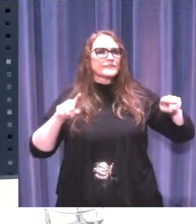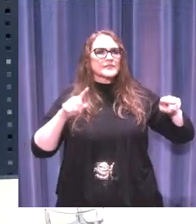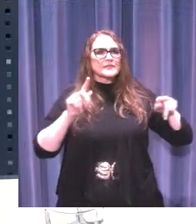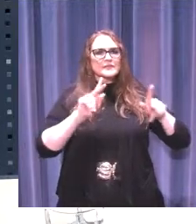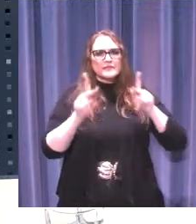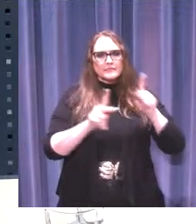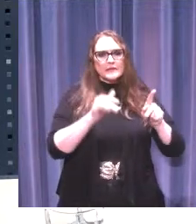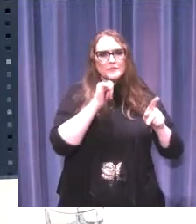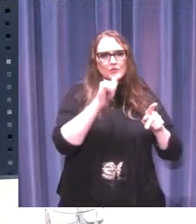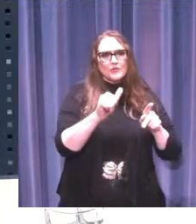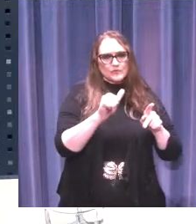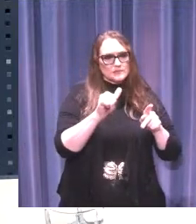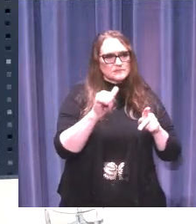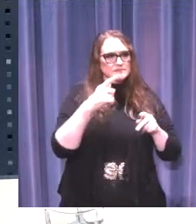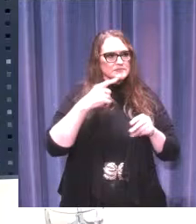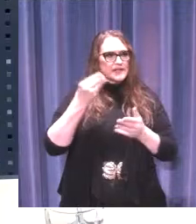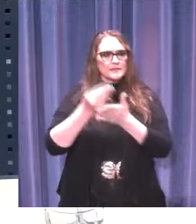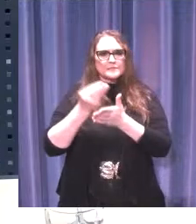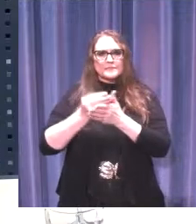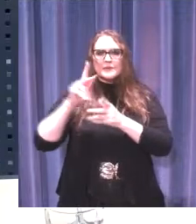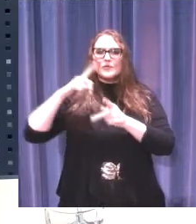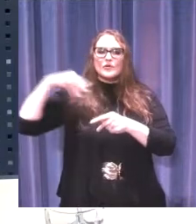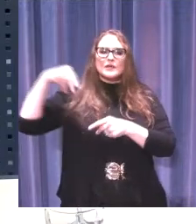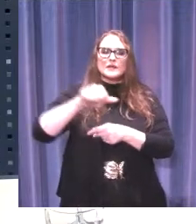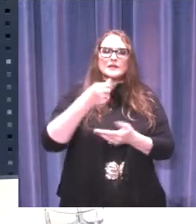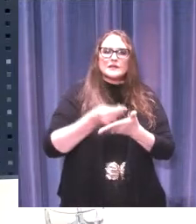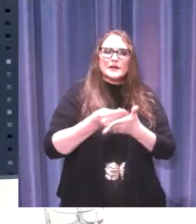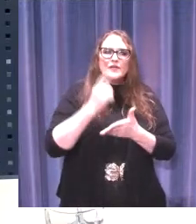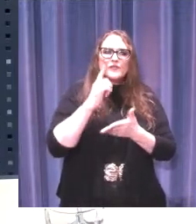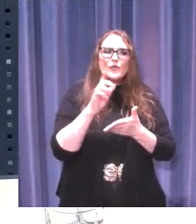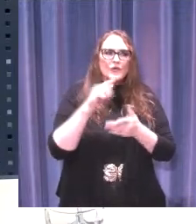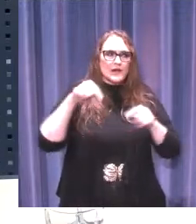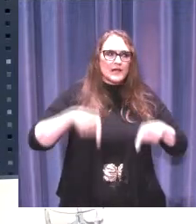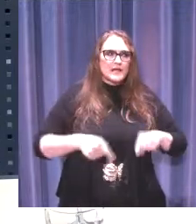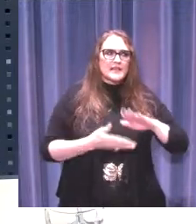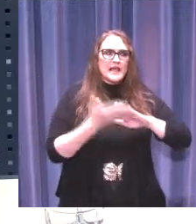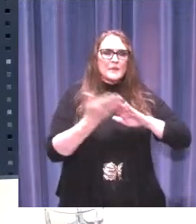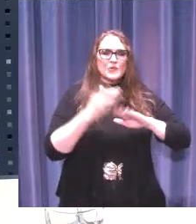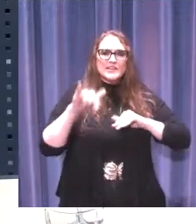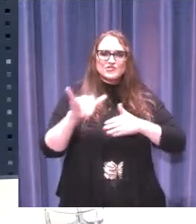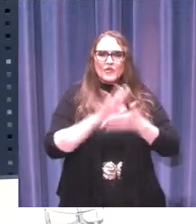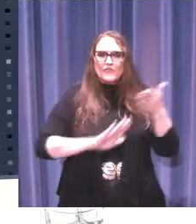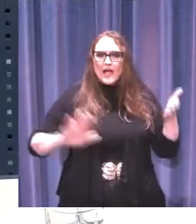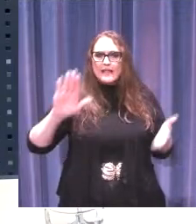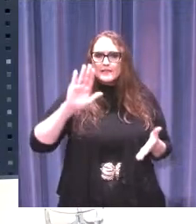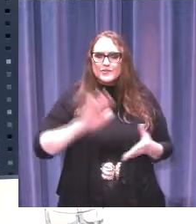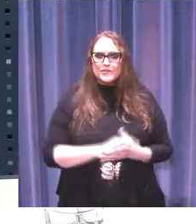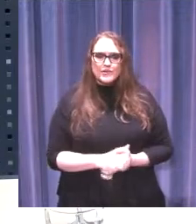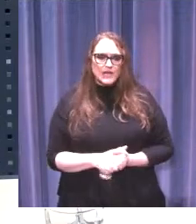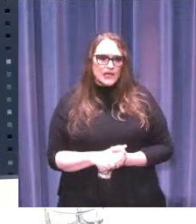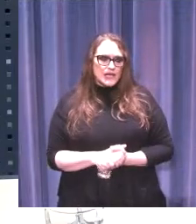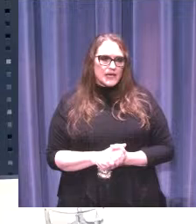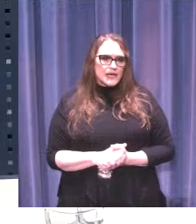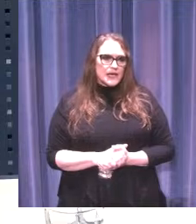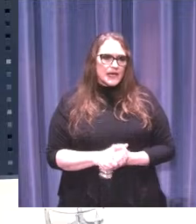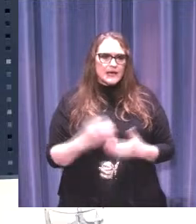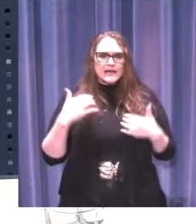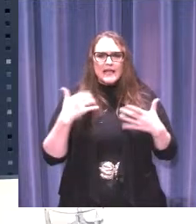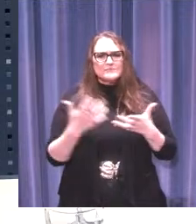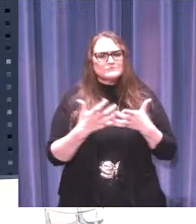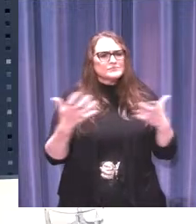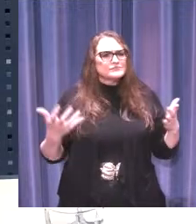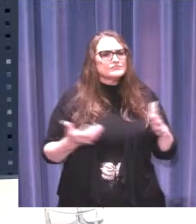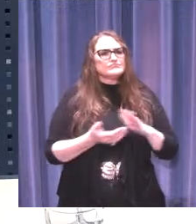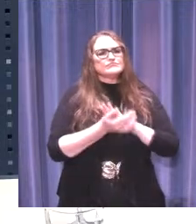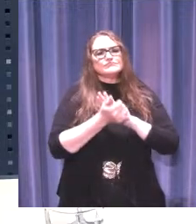constituents and stakeholders involved in the operation of the college. I have extensive experience